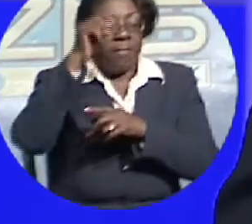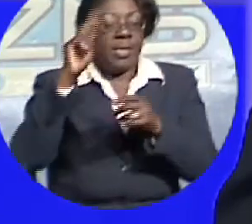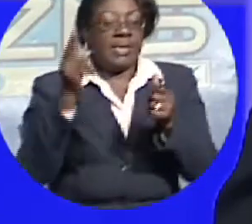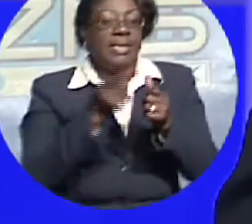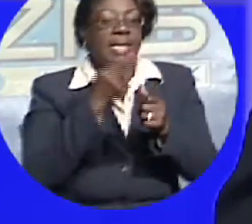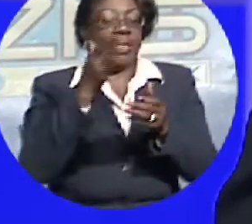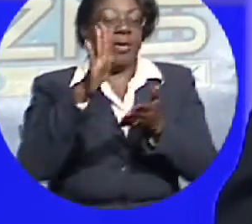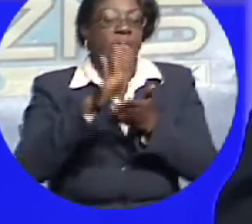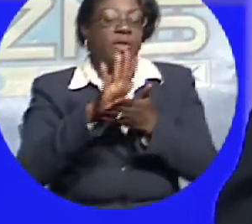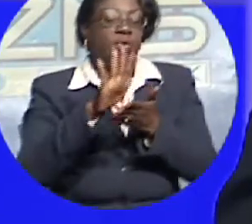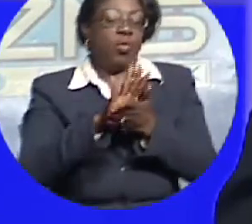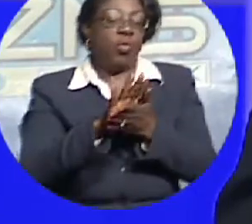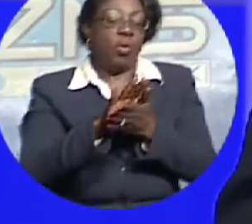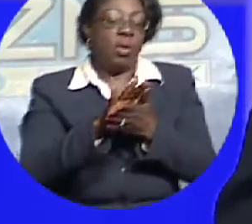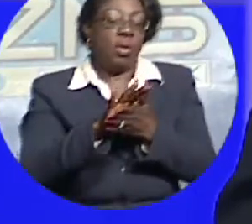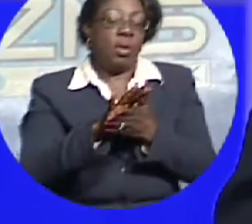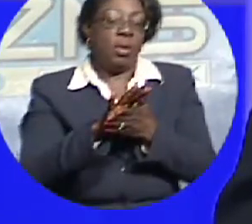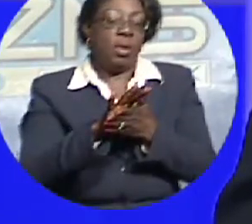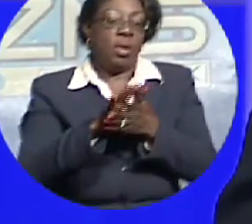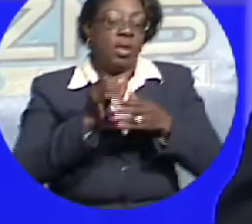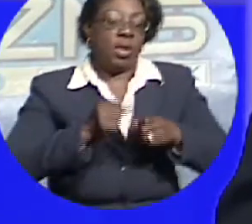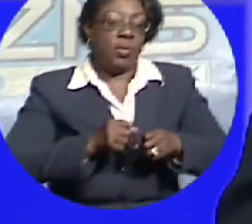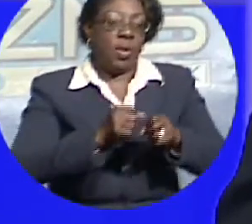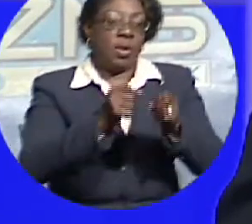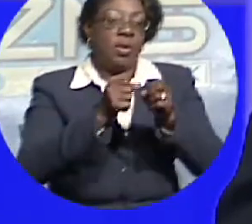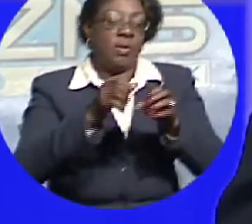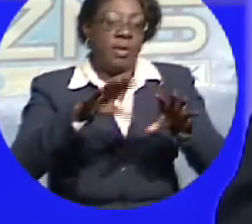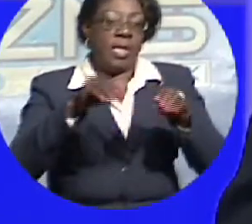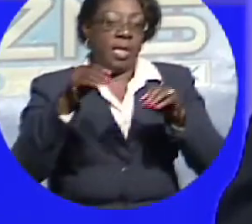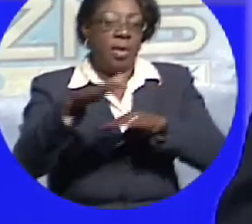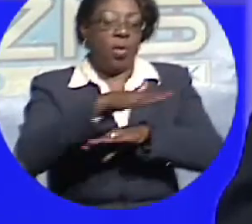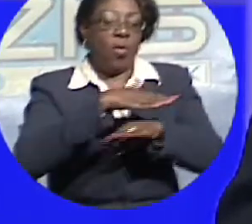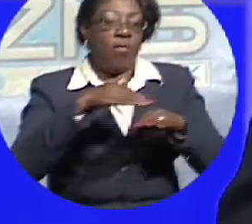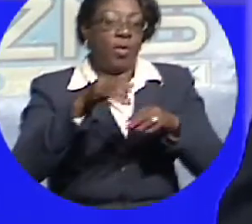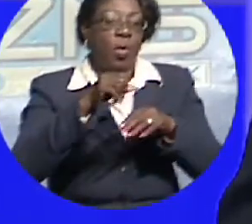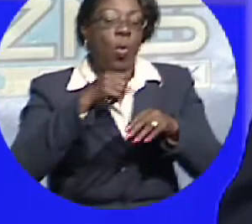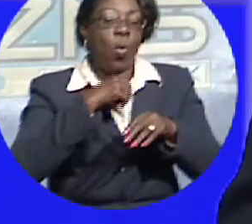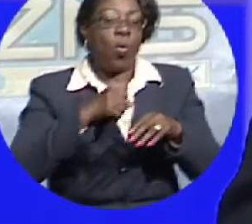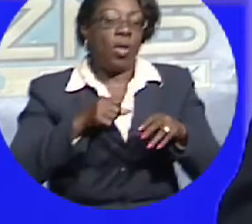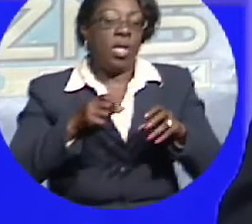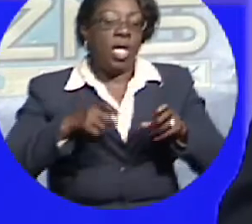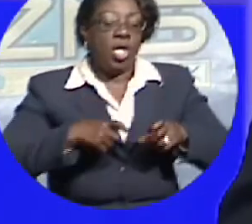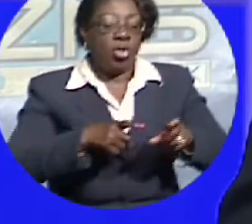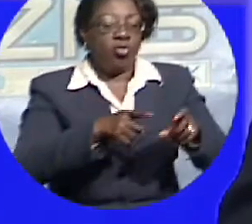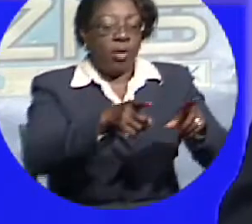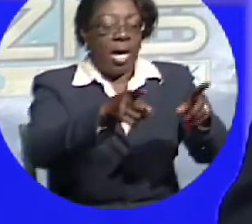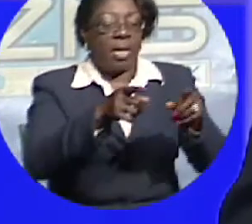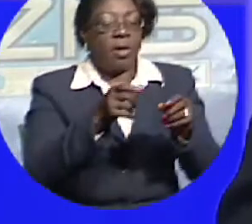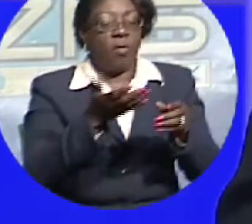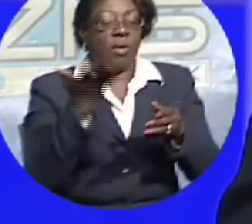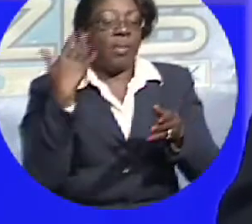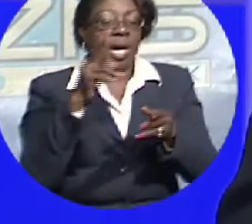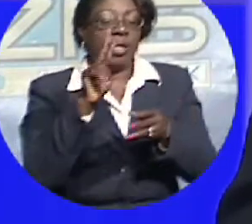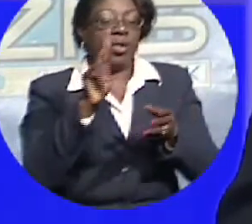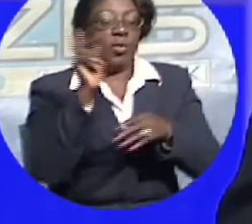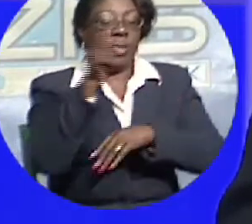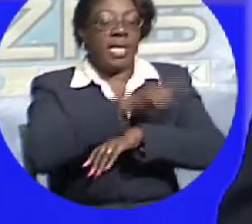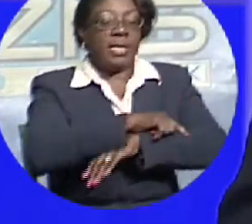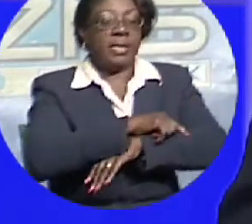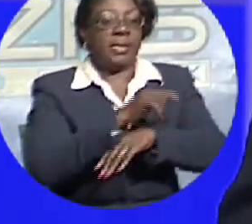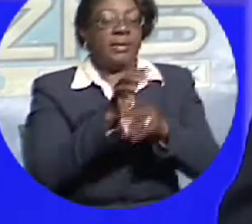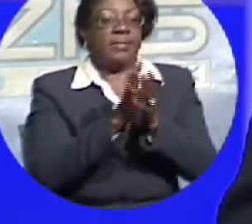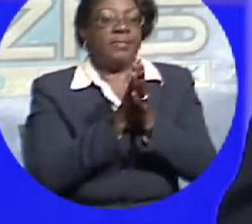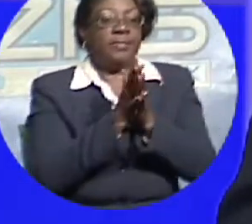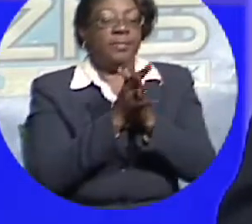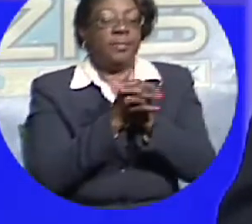Secondary School Sport Association Senior Championships have taken over the old Thomas A. Robinson Stadium the past 2 days. Charles Fisher stopped